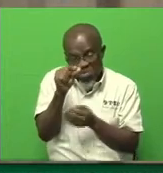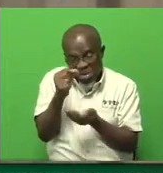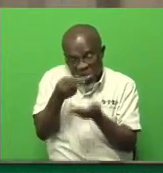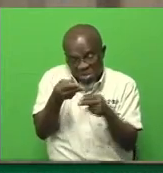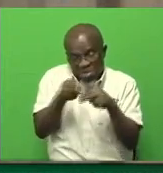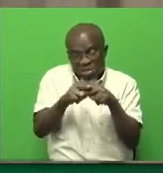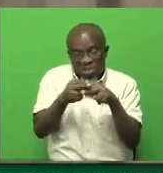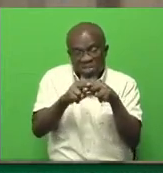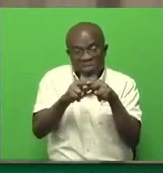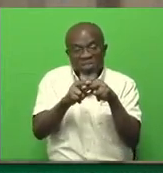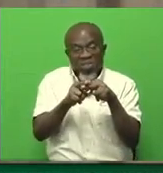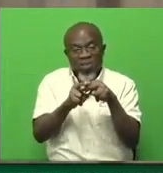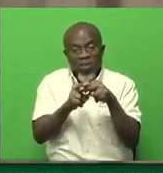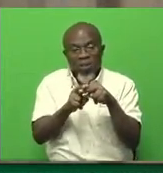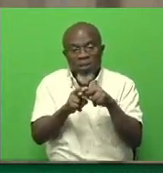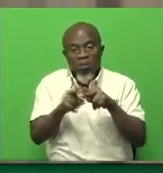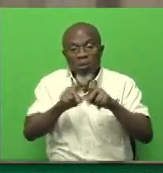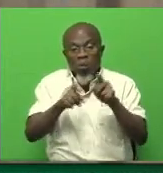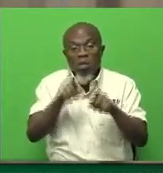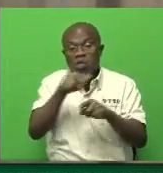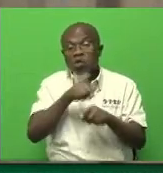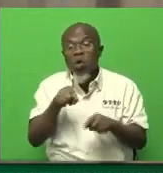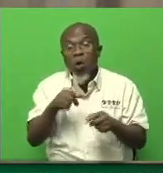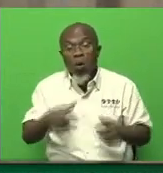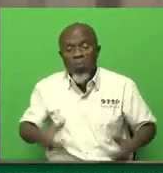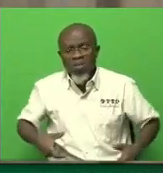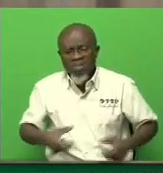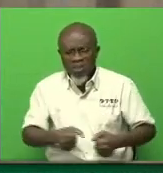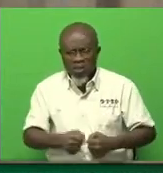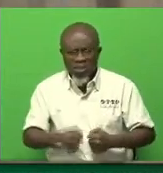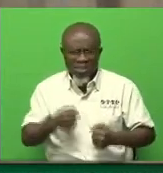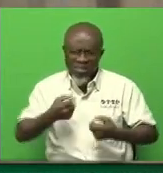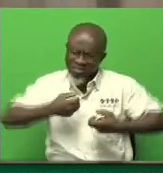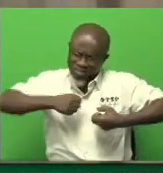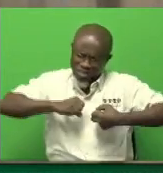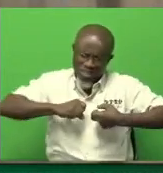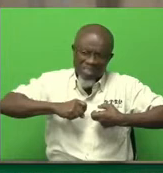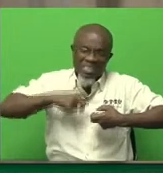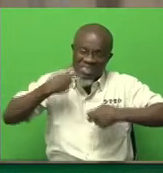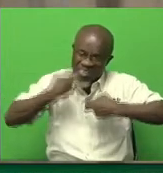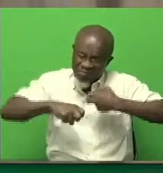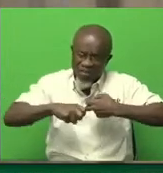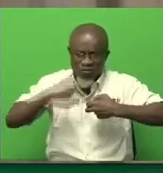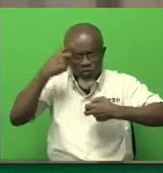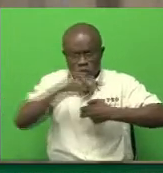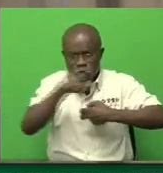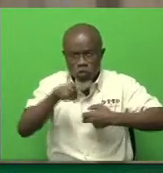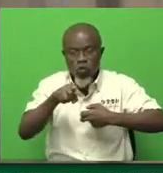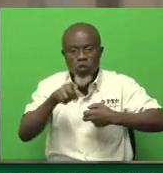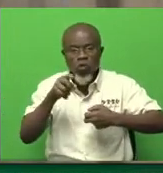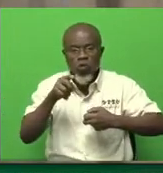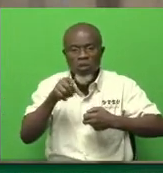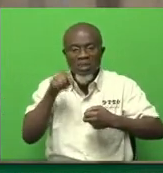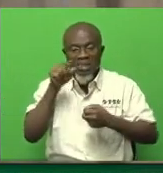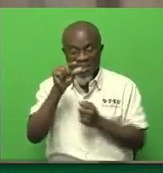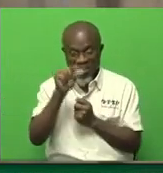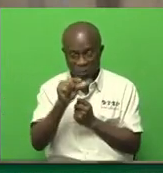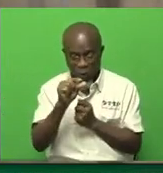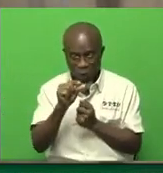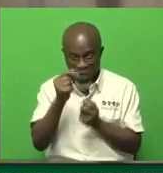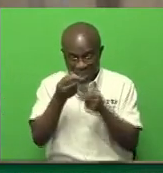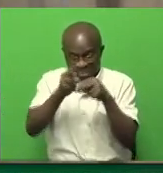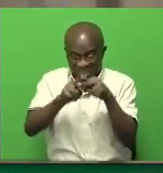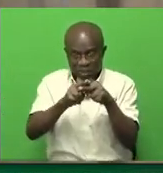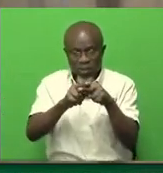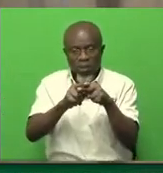that small increase for some for others is the tip over the edge it is the tip over the edge and so you are